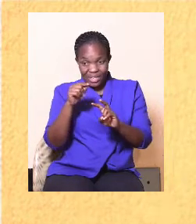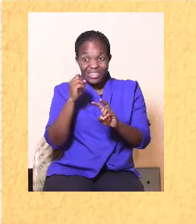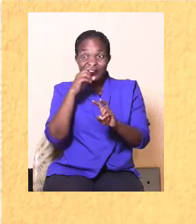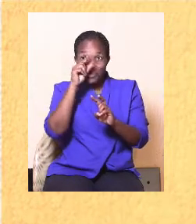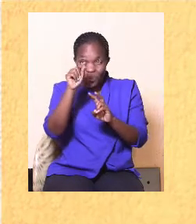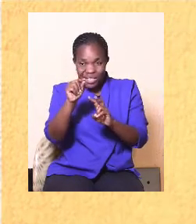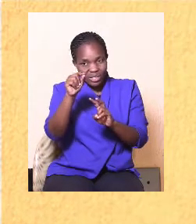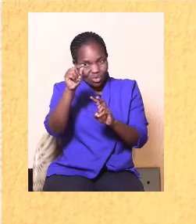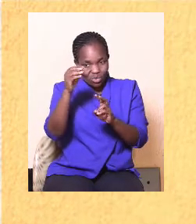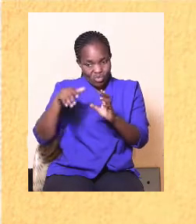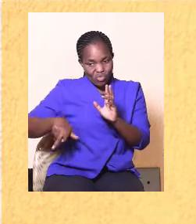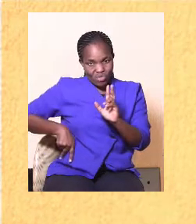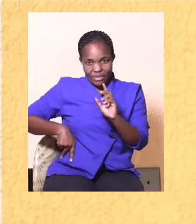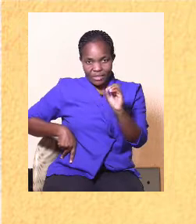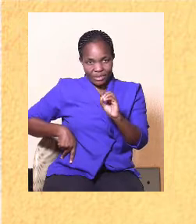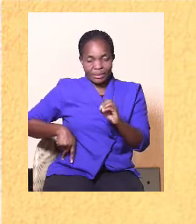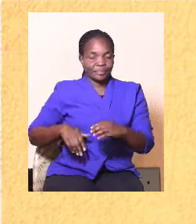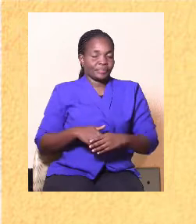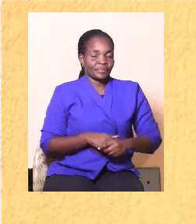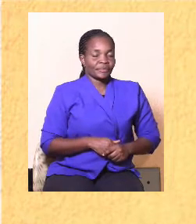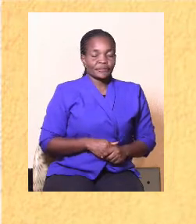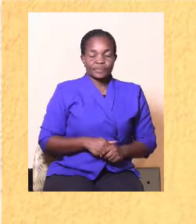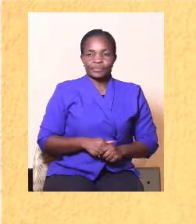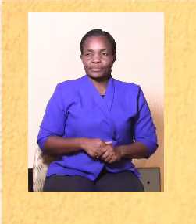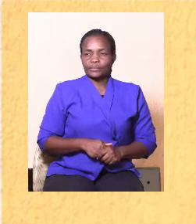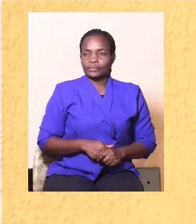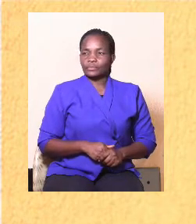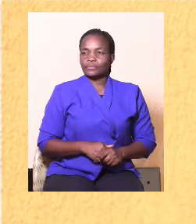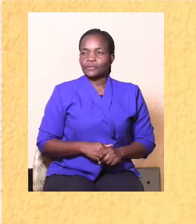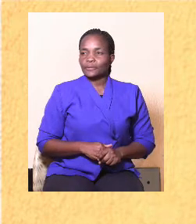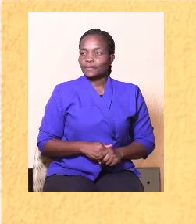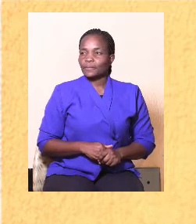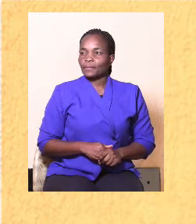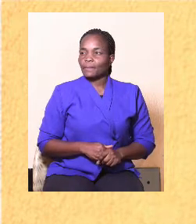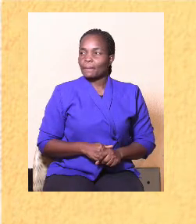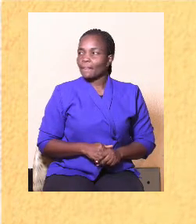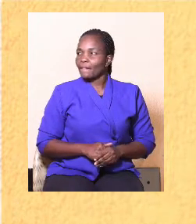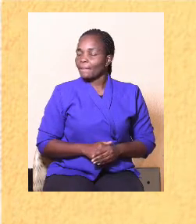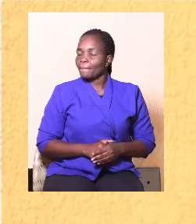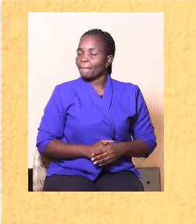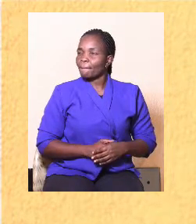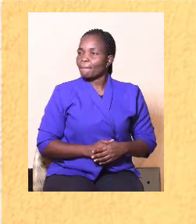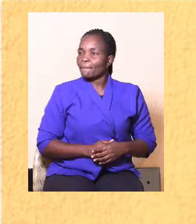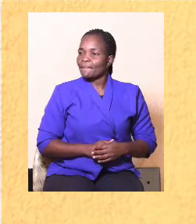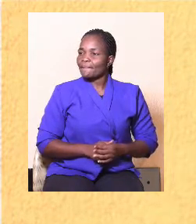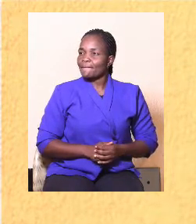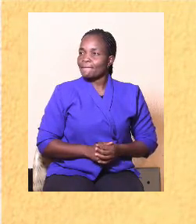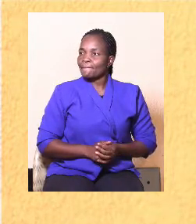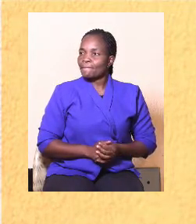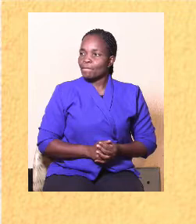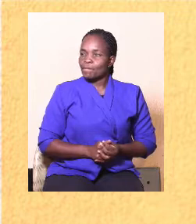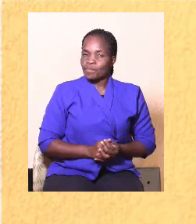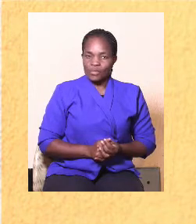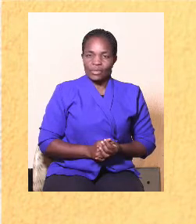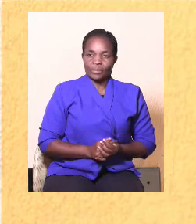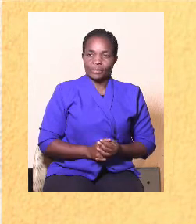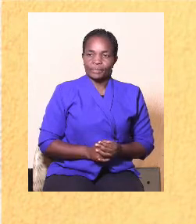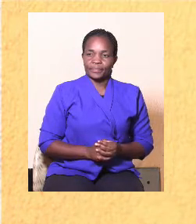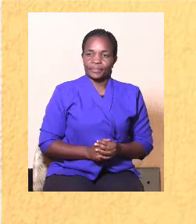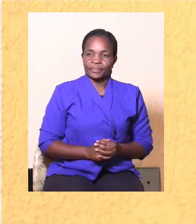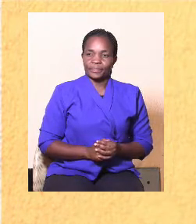get old age pension. We're also going to check against that database. That means you don't qualify. So those are the people who don't qualify.